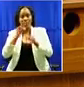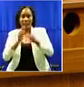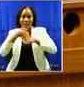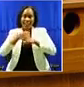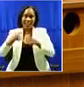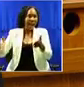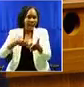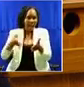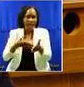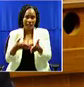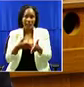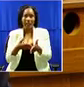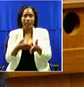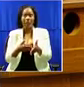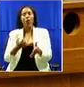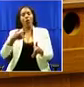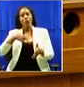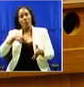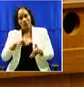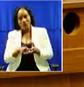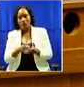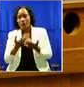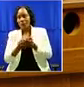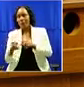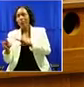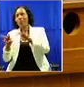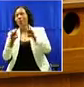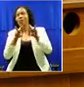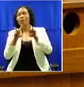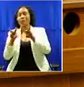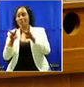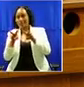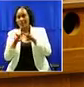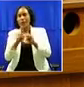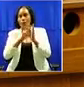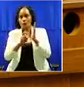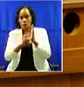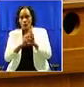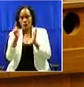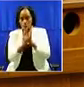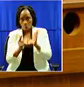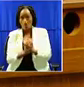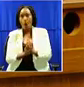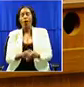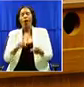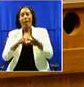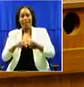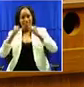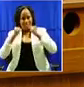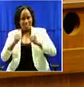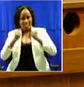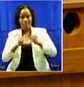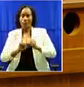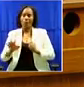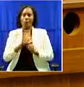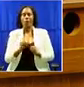interference that we are able to observe the rule of law and strengthen all our agencies in